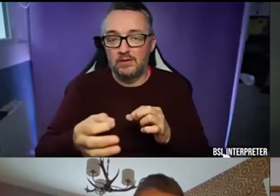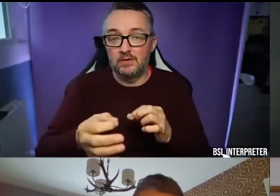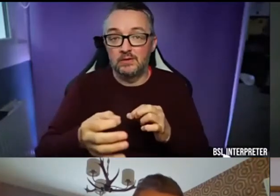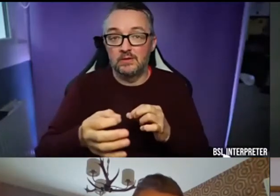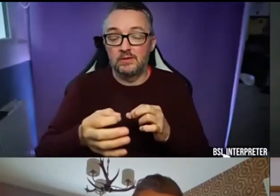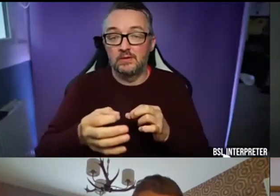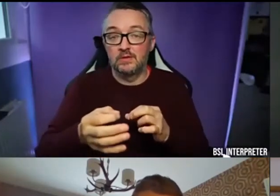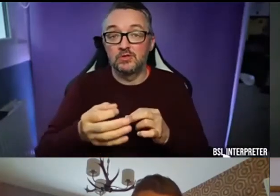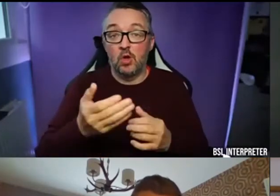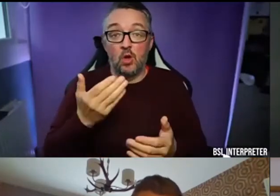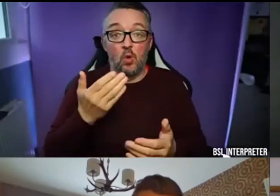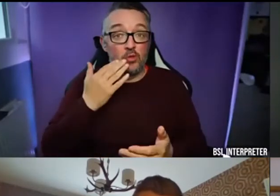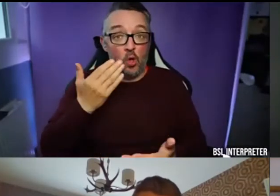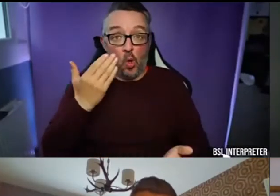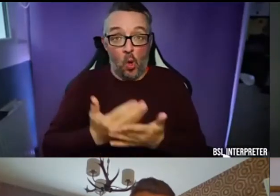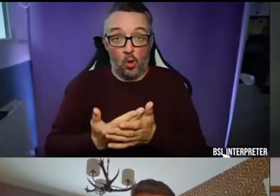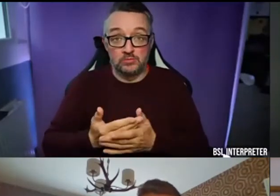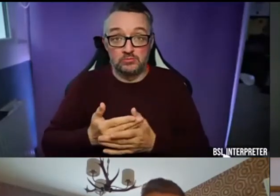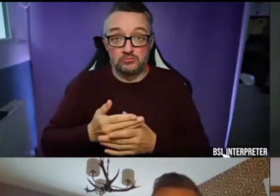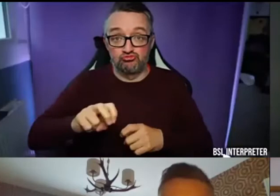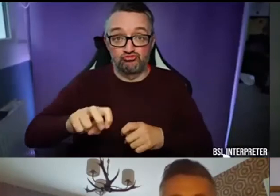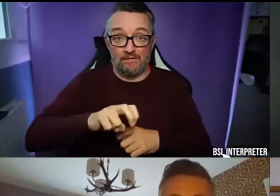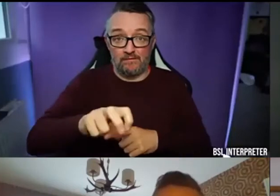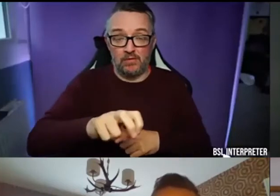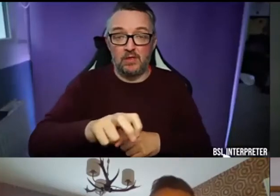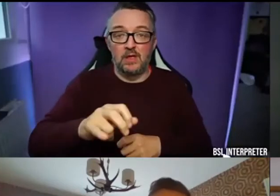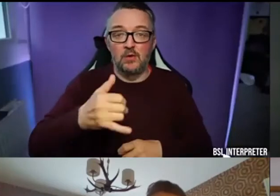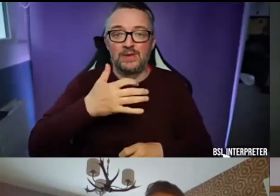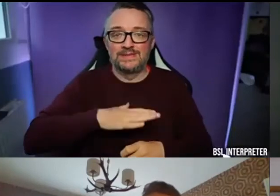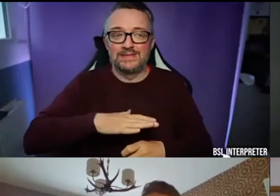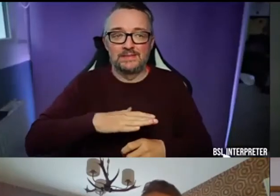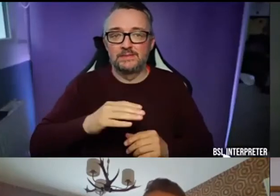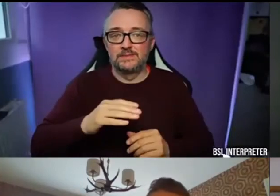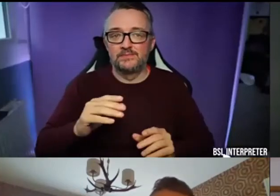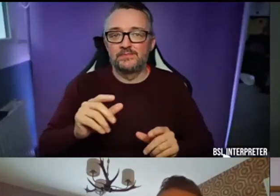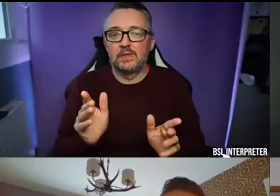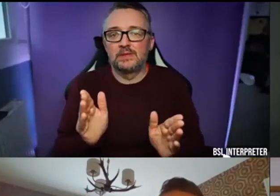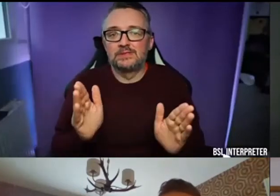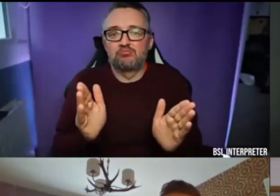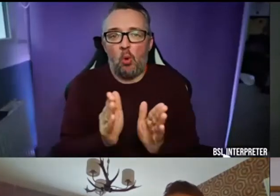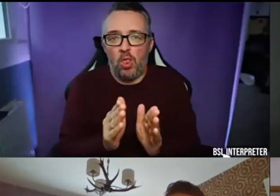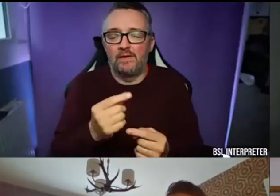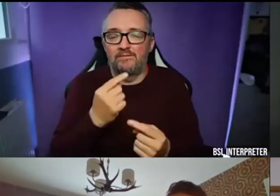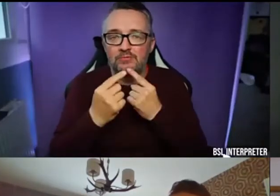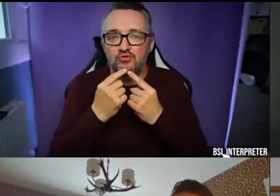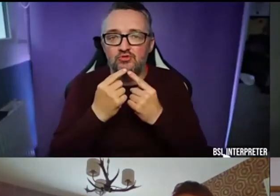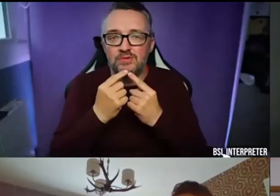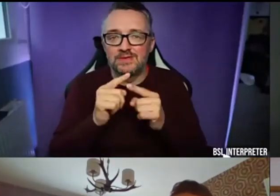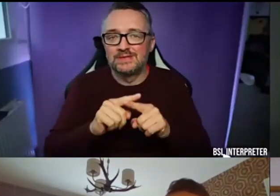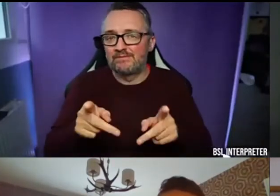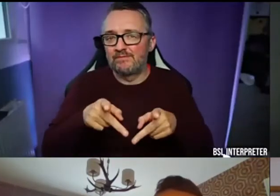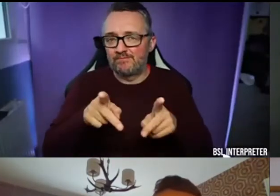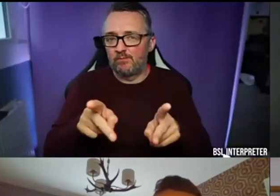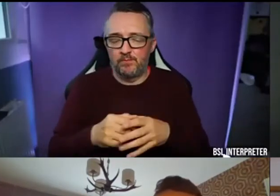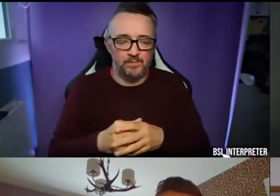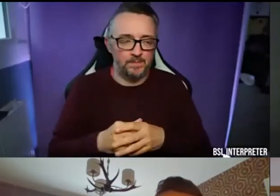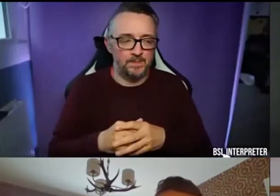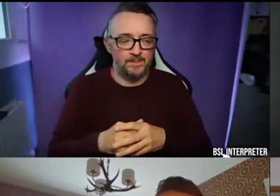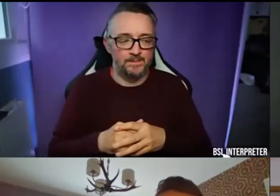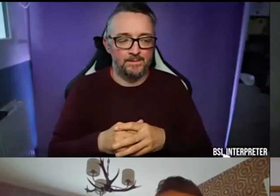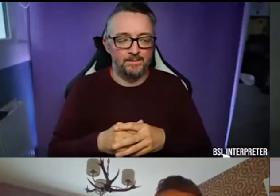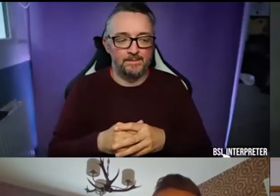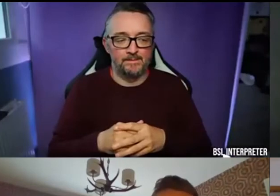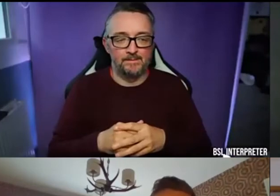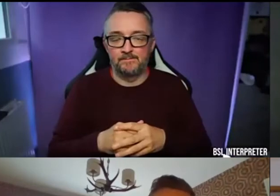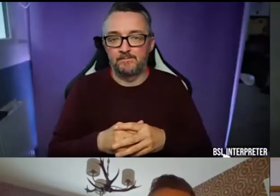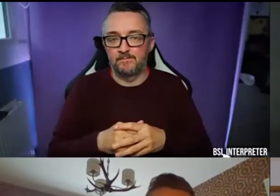information is really important, and maybe we need that in sort of bite-sized chunks as we go along and in different formats. And that